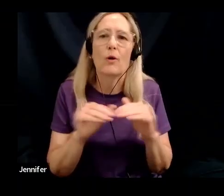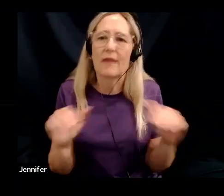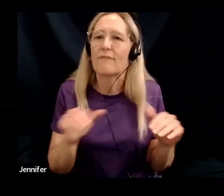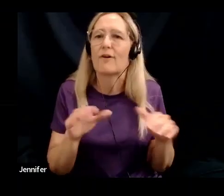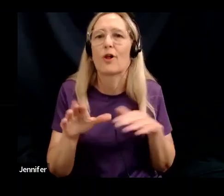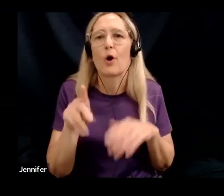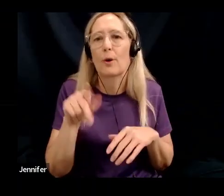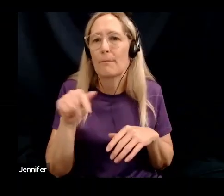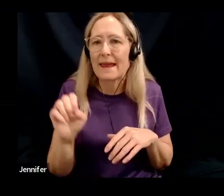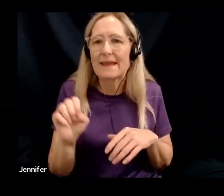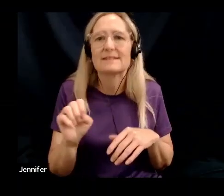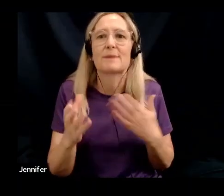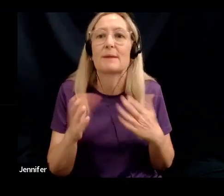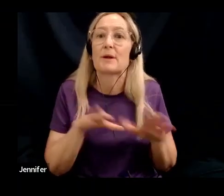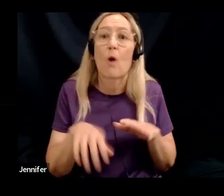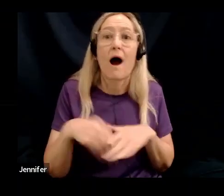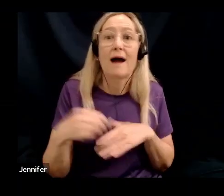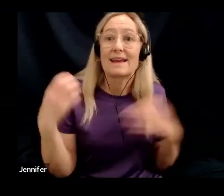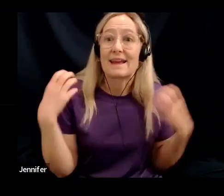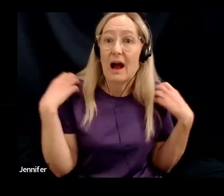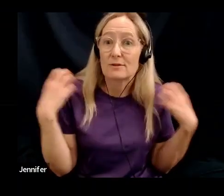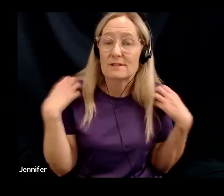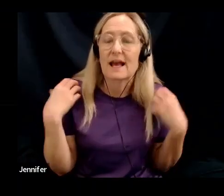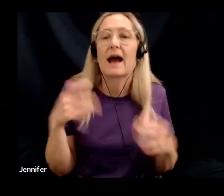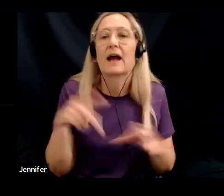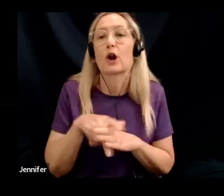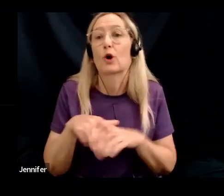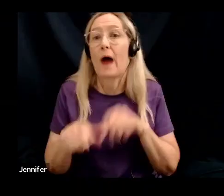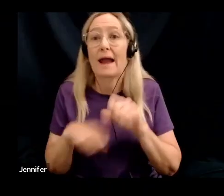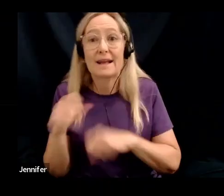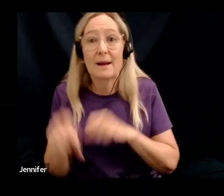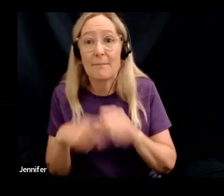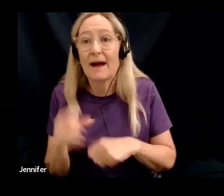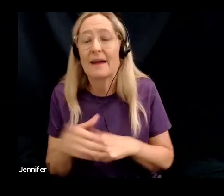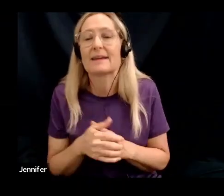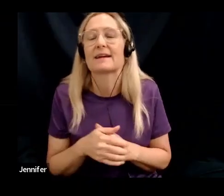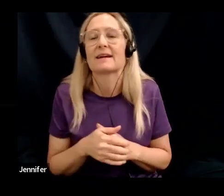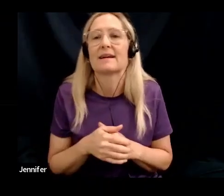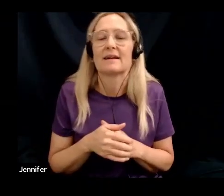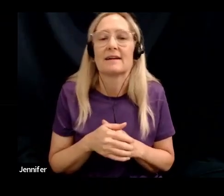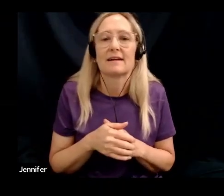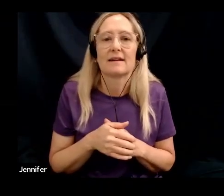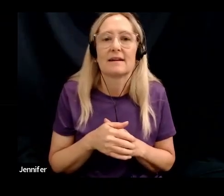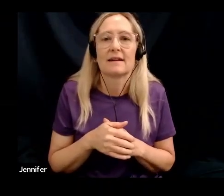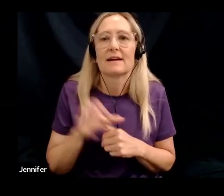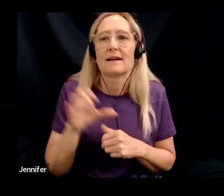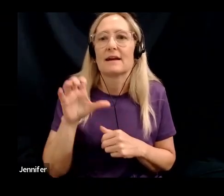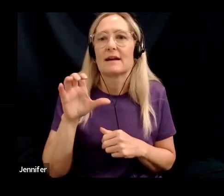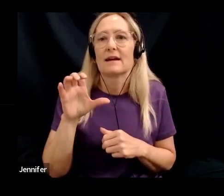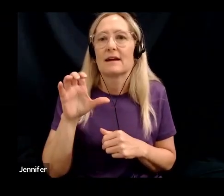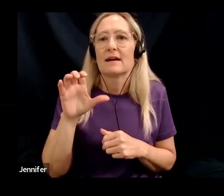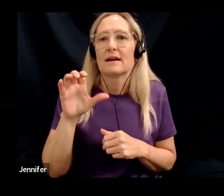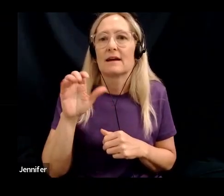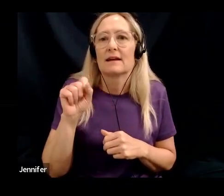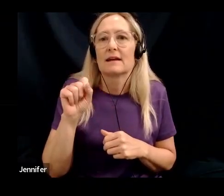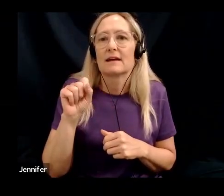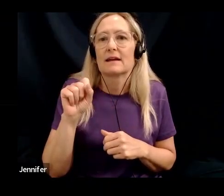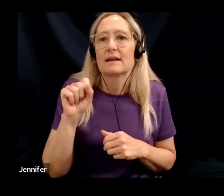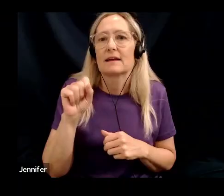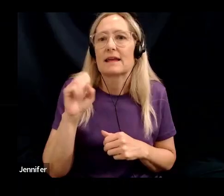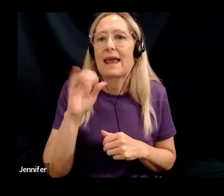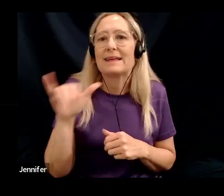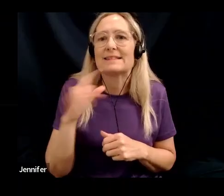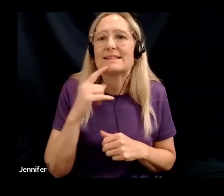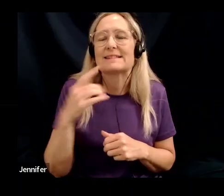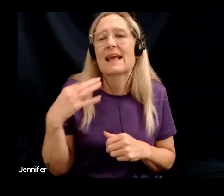walking outside or riding a bike. Um, and then Casey said volunteer opportunities to